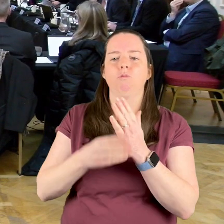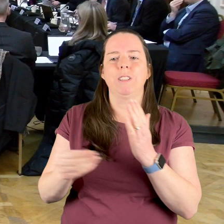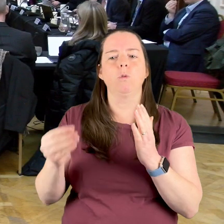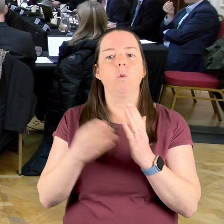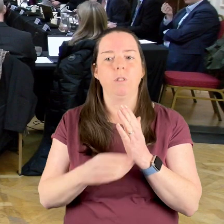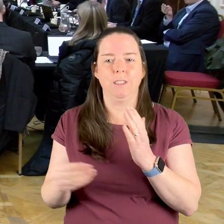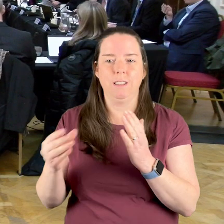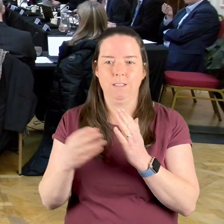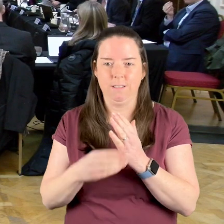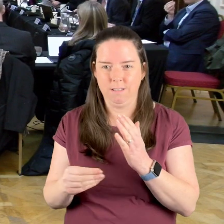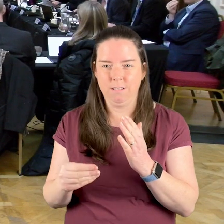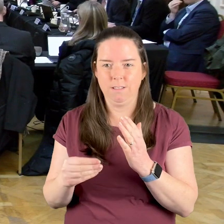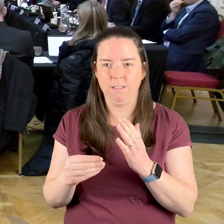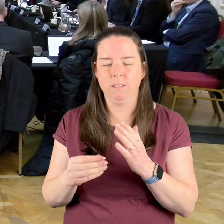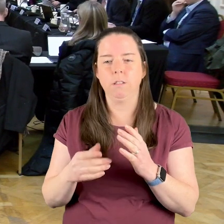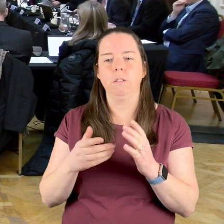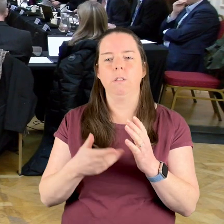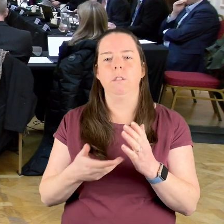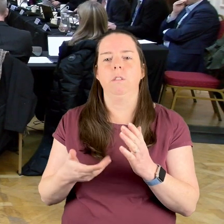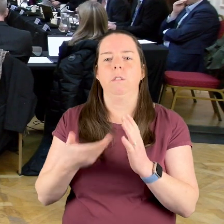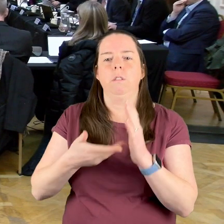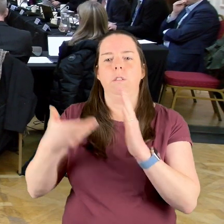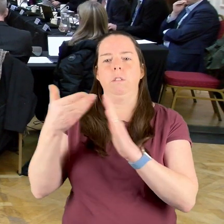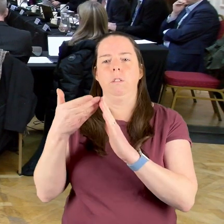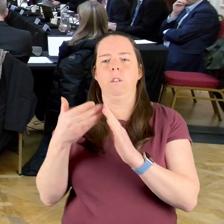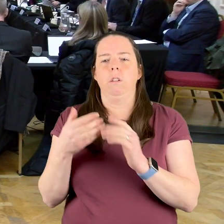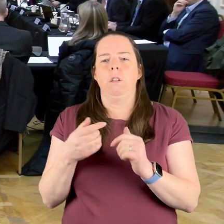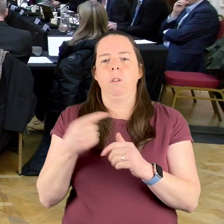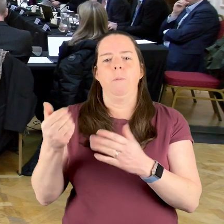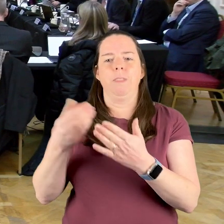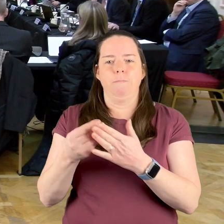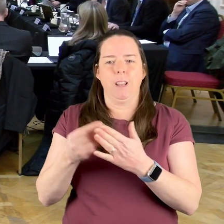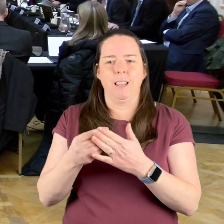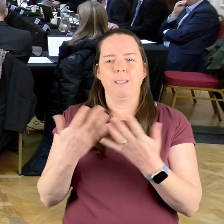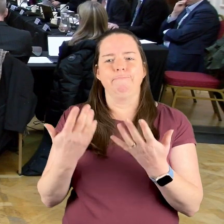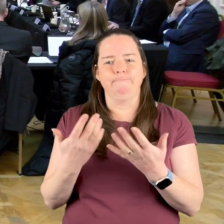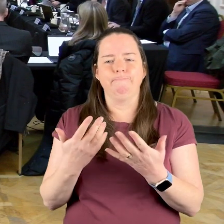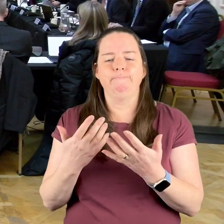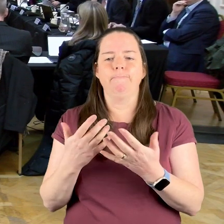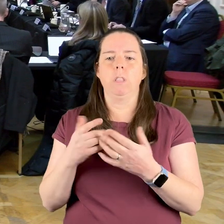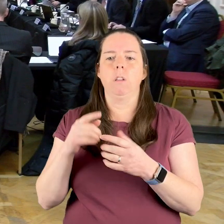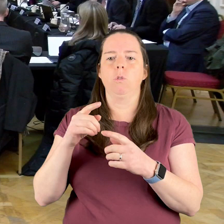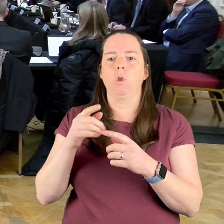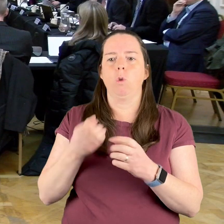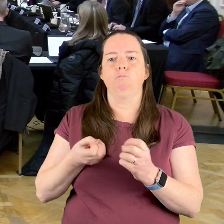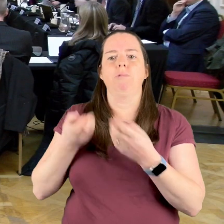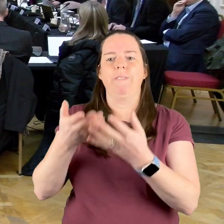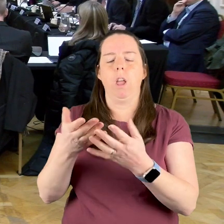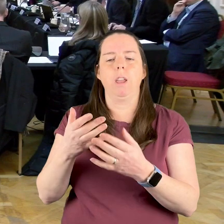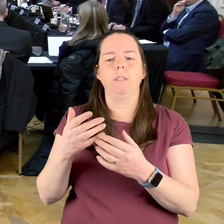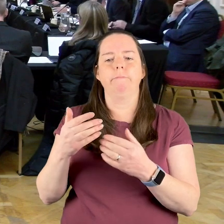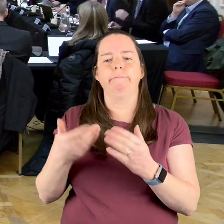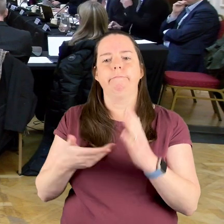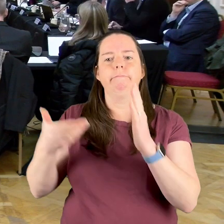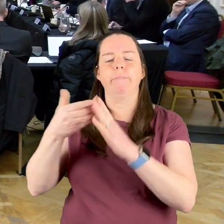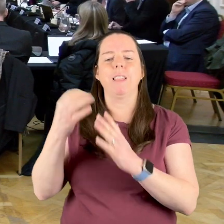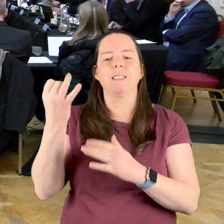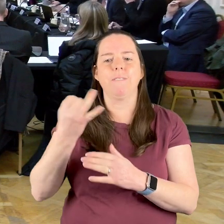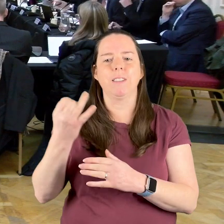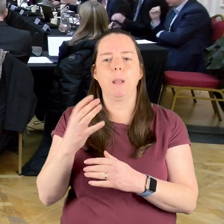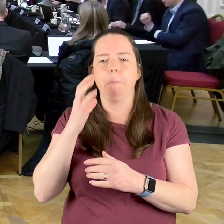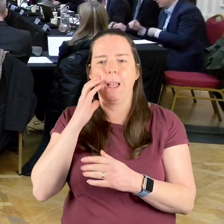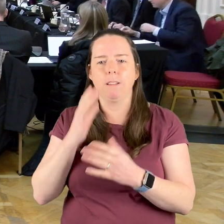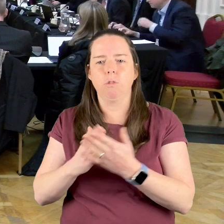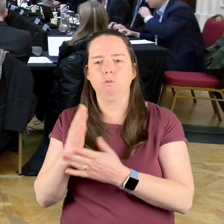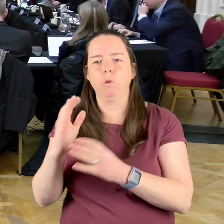up additional resources on the back of some of the money that we mentioned earlier at this meeting to provide another 17 beds through the Bed